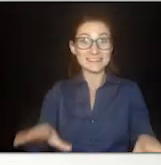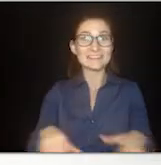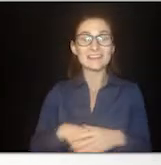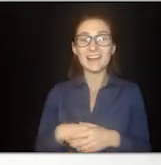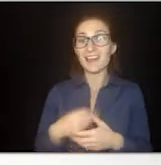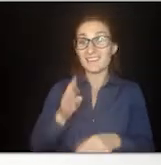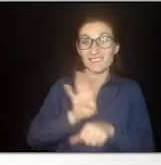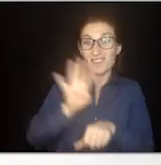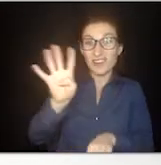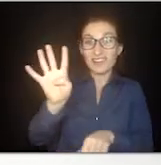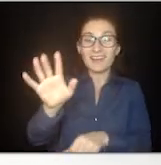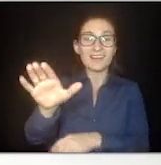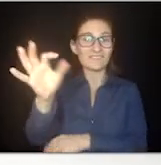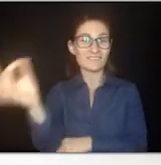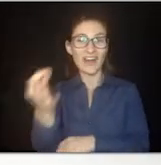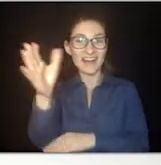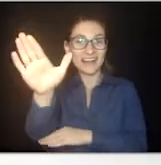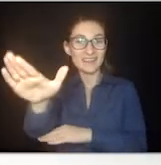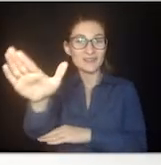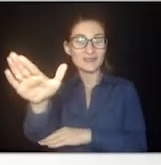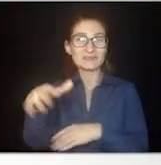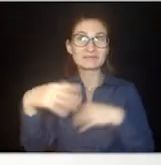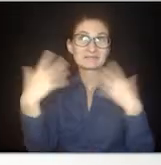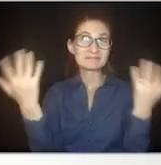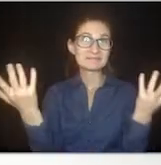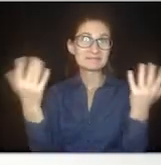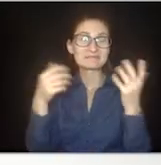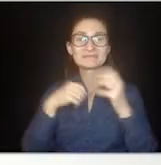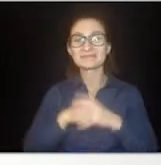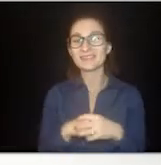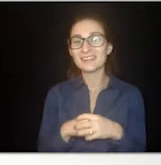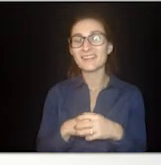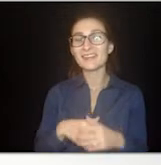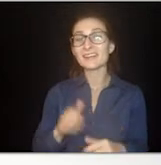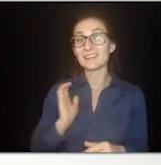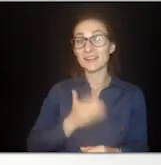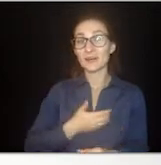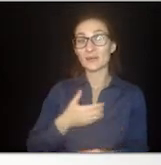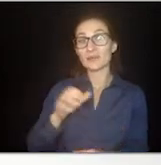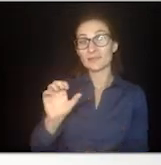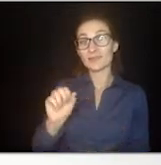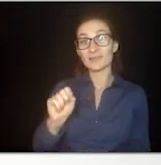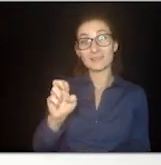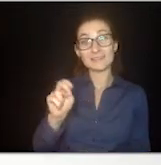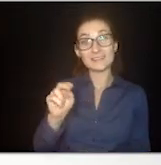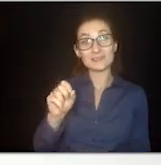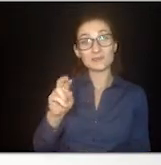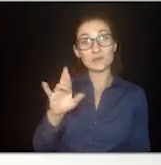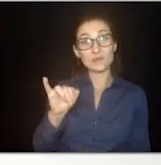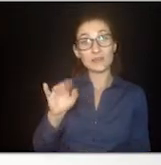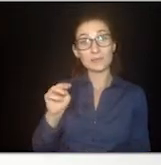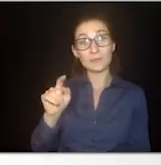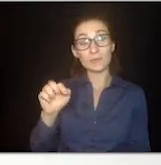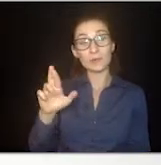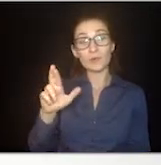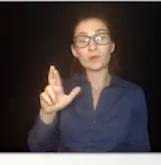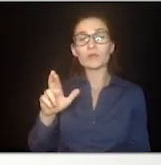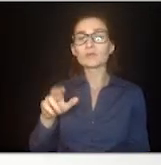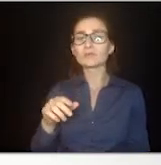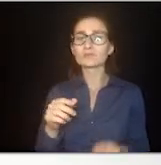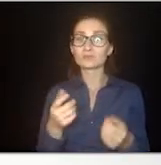on Friday afternoon. Okay, so our sensory motor learners, are they learning